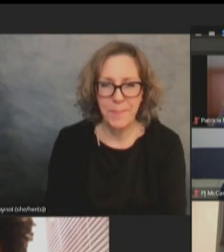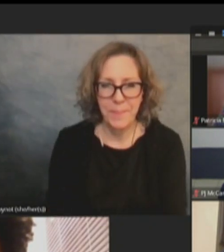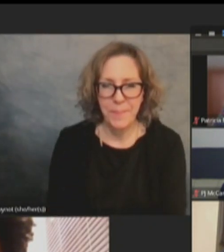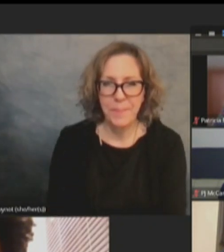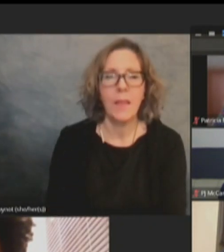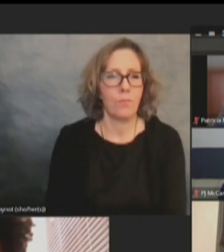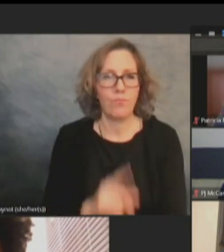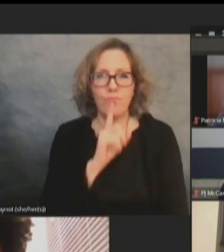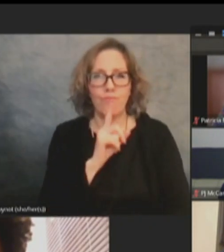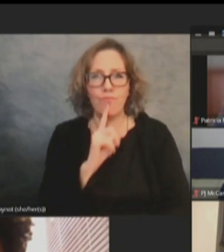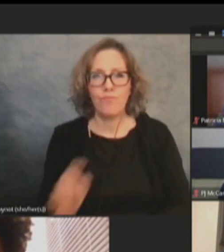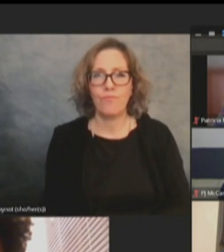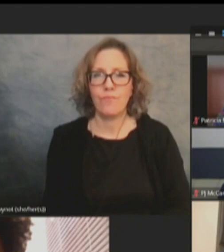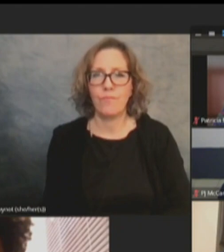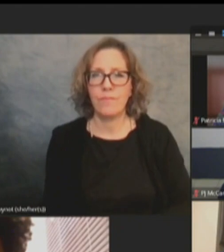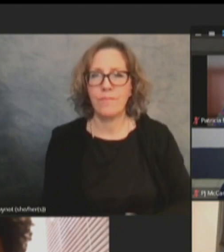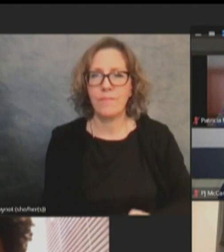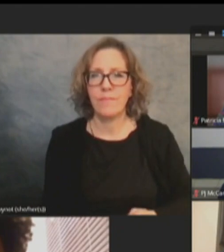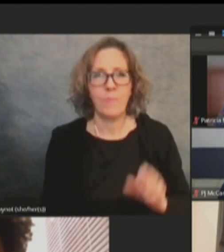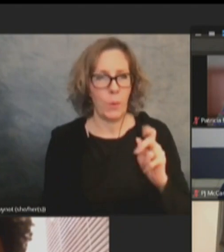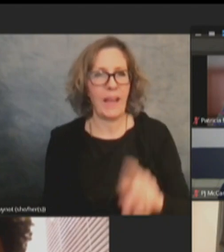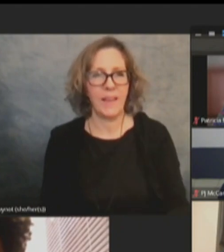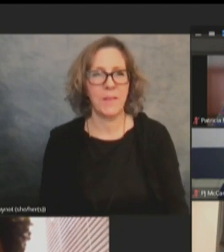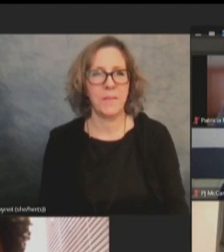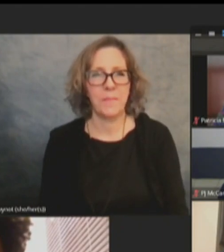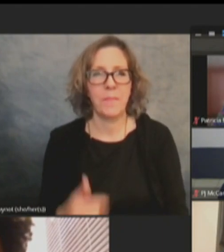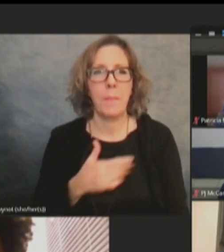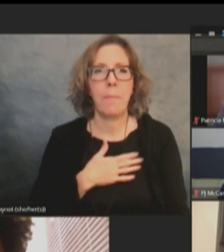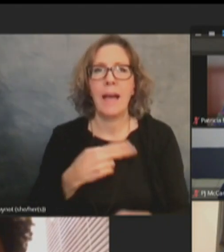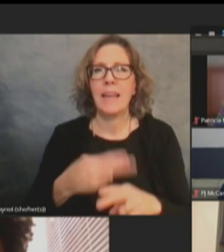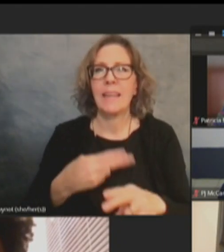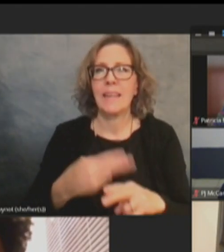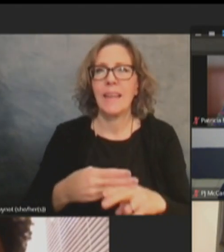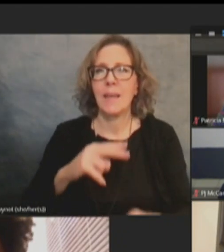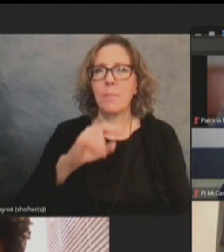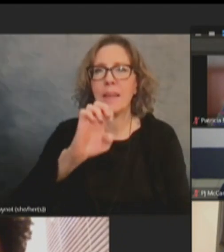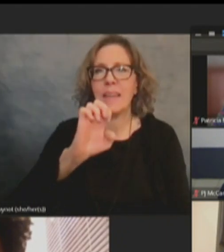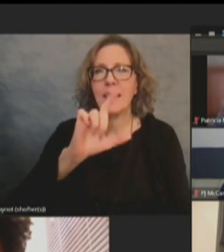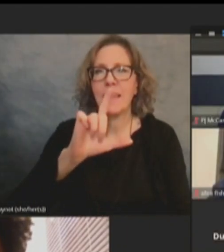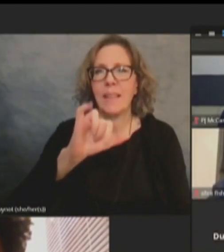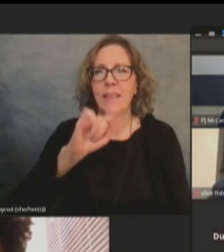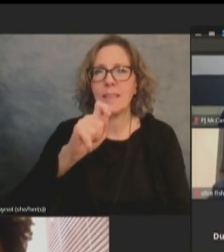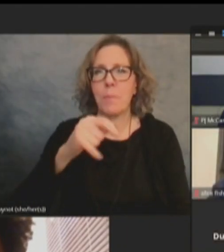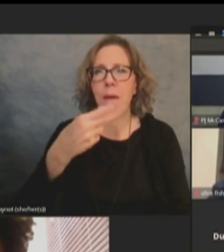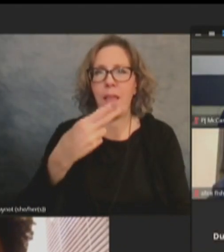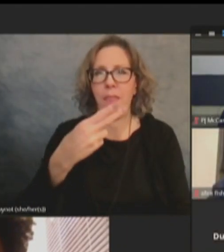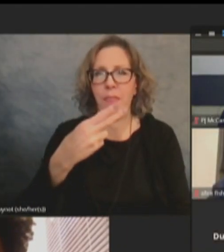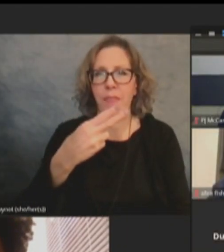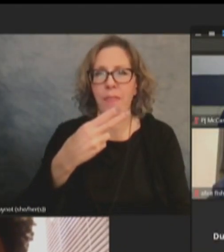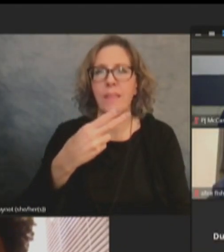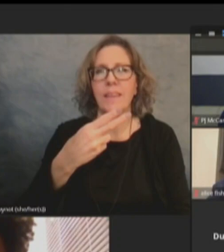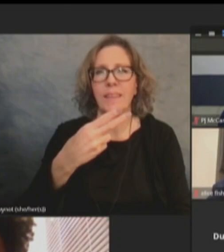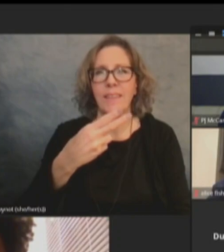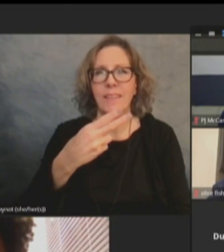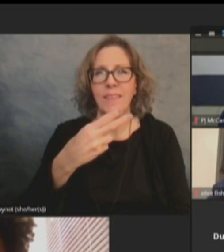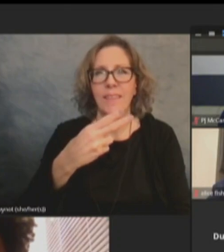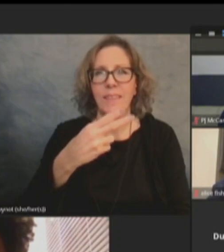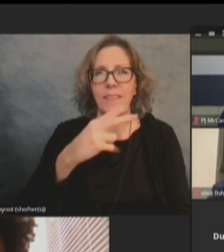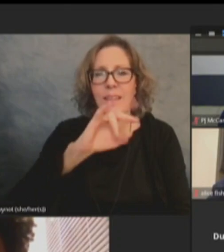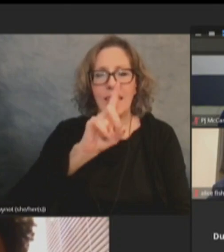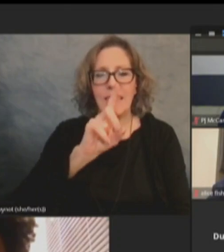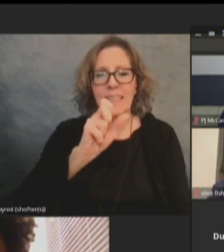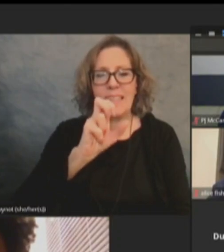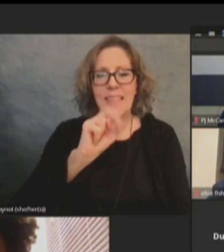Sure. So, okay, thanks. Elizabeth Dean Clower, thank you very much for that presentation. That was very